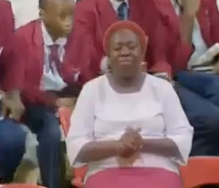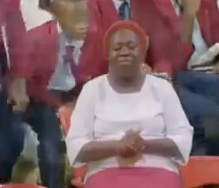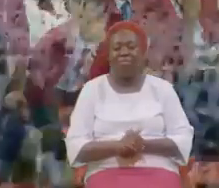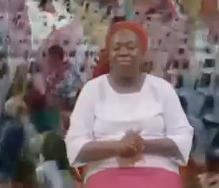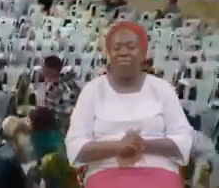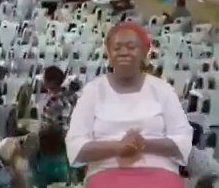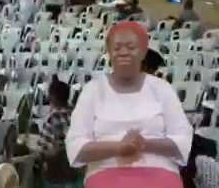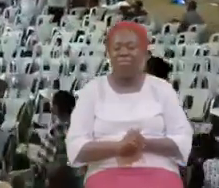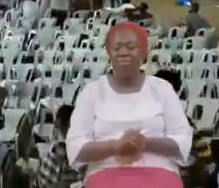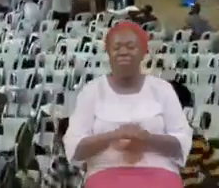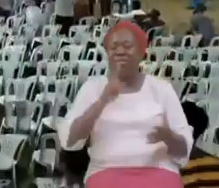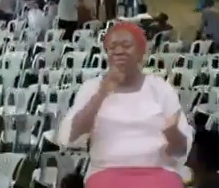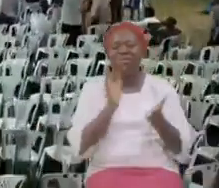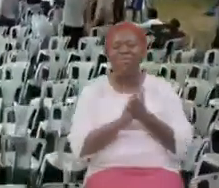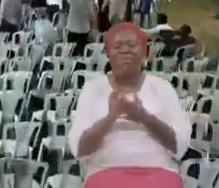Praise the Lord.